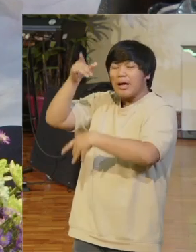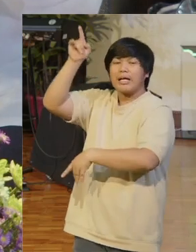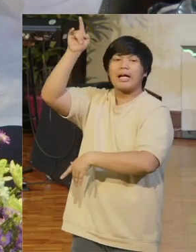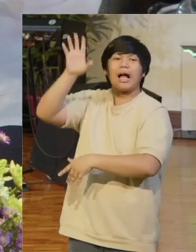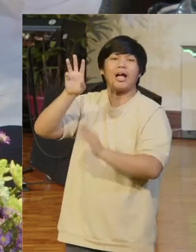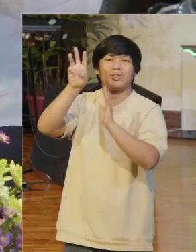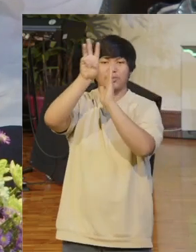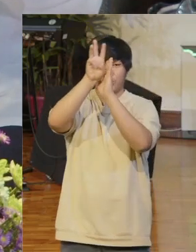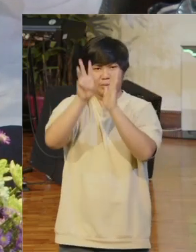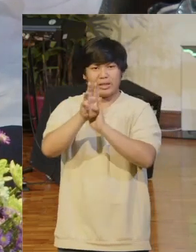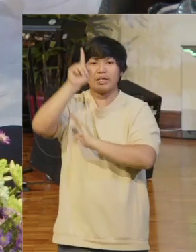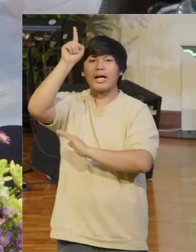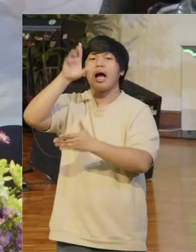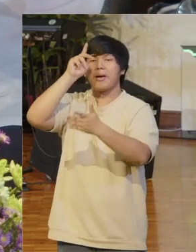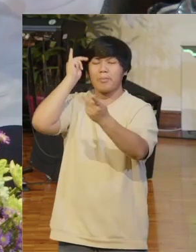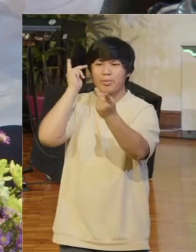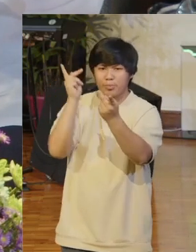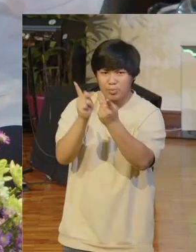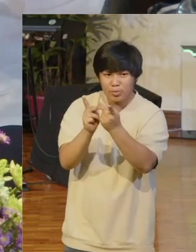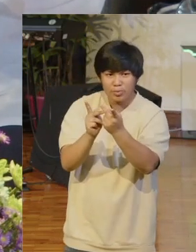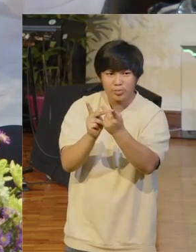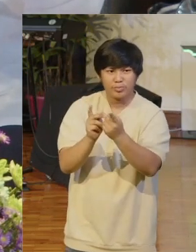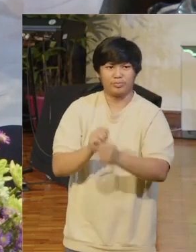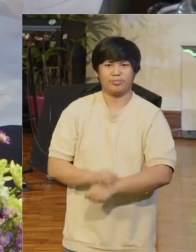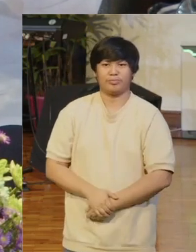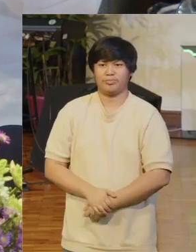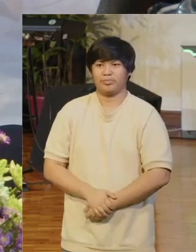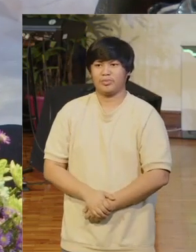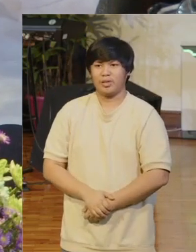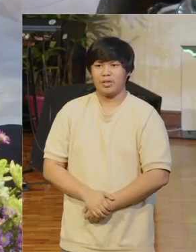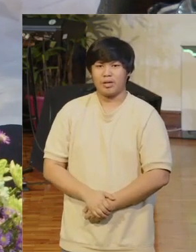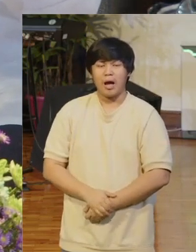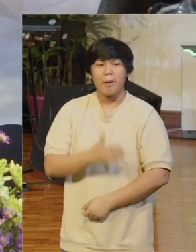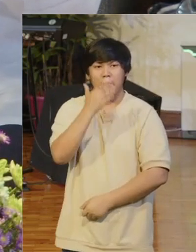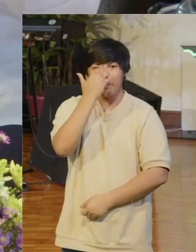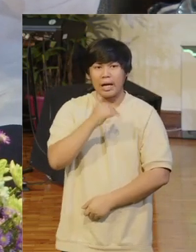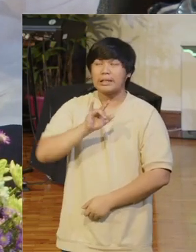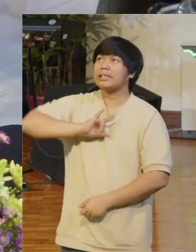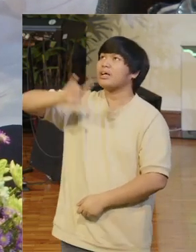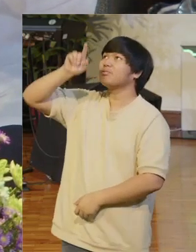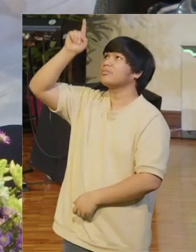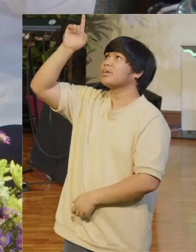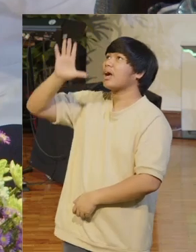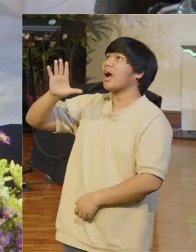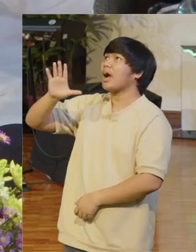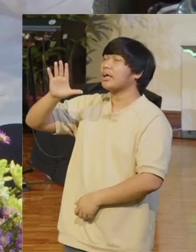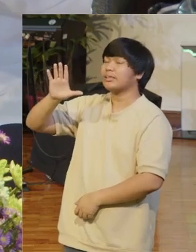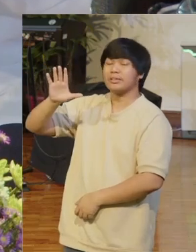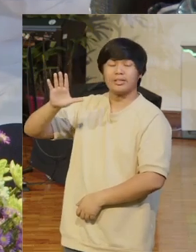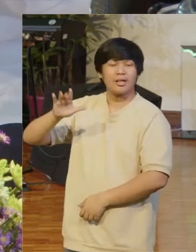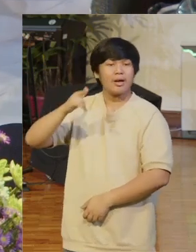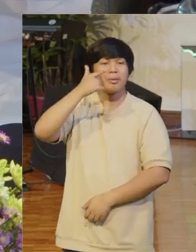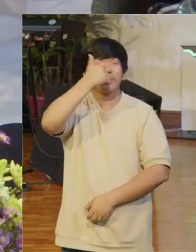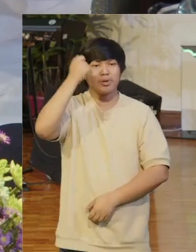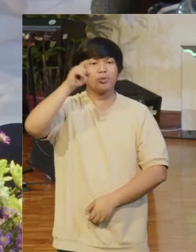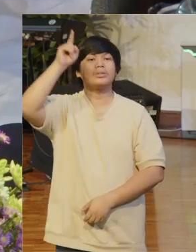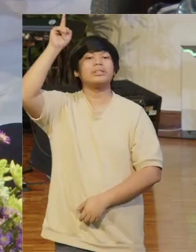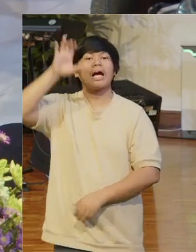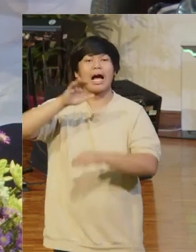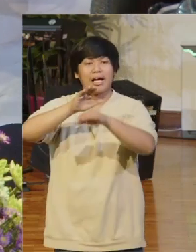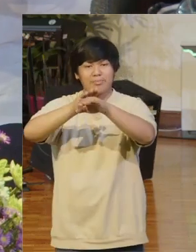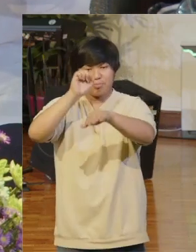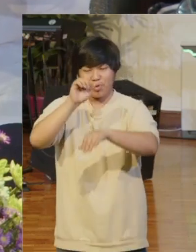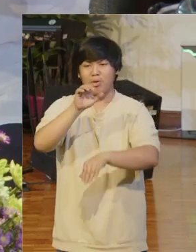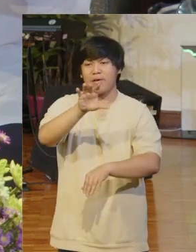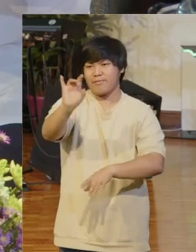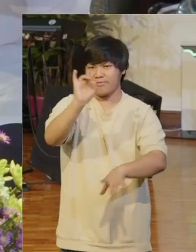po ito? Para kanino po ito? Those who love God. Bakit nyo love ang God? Because you were called,